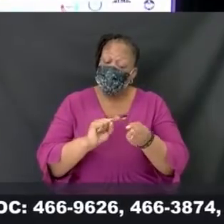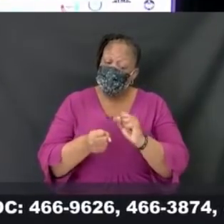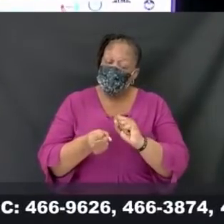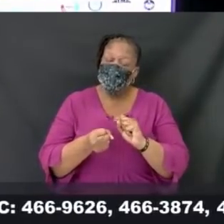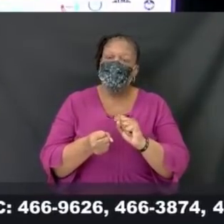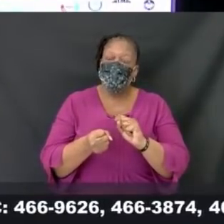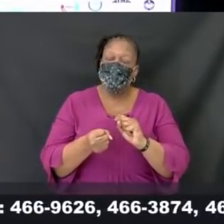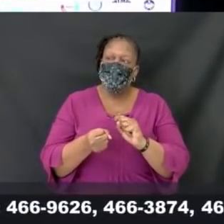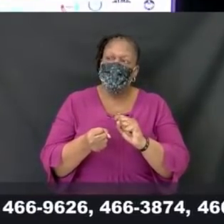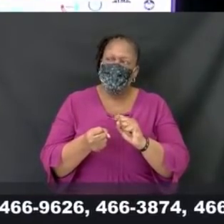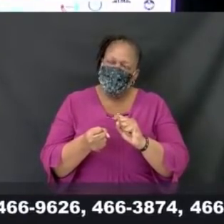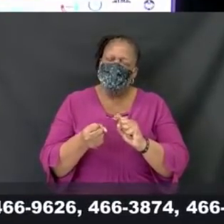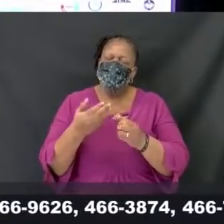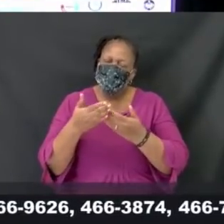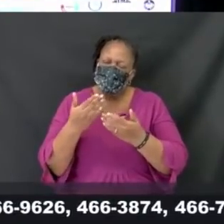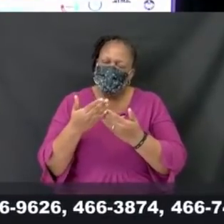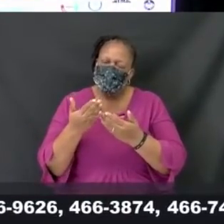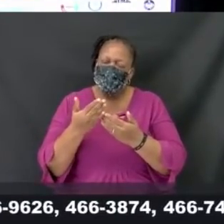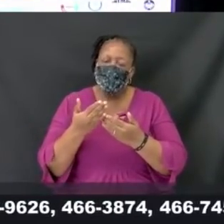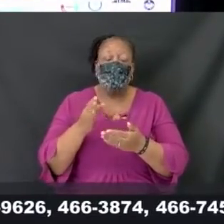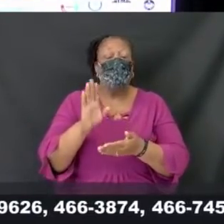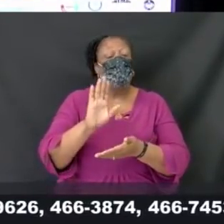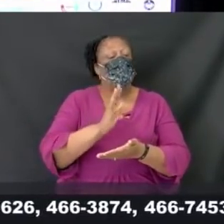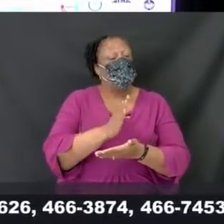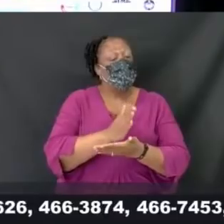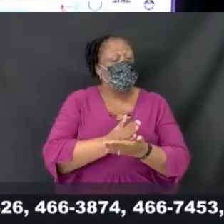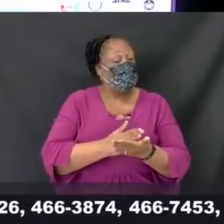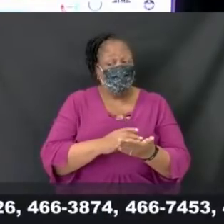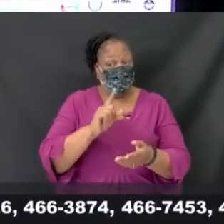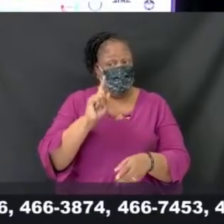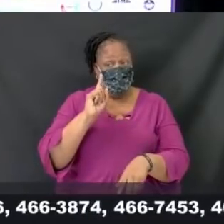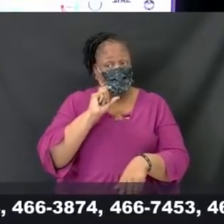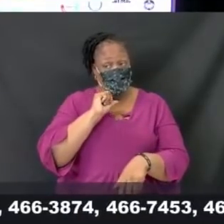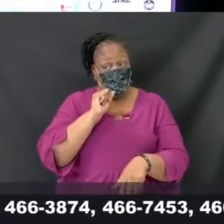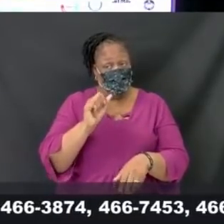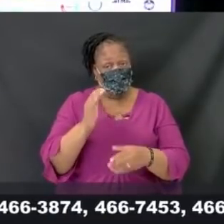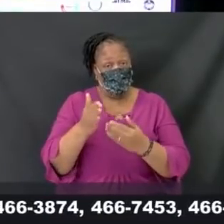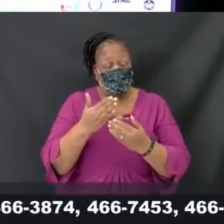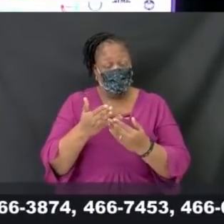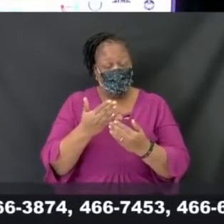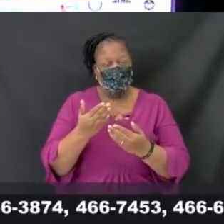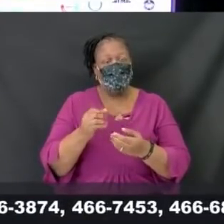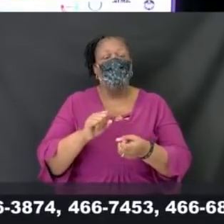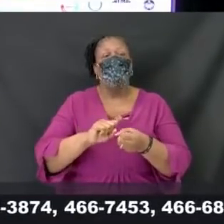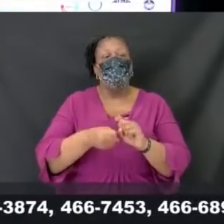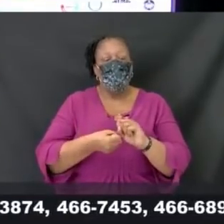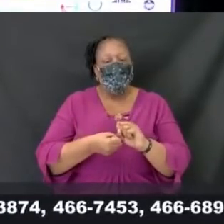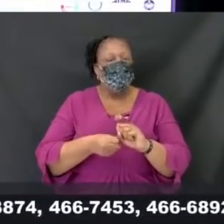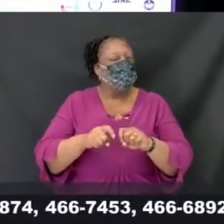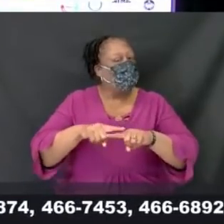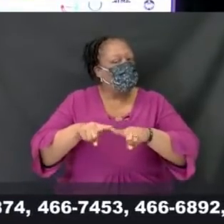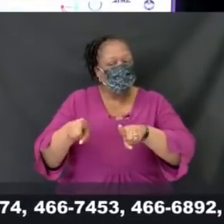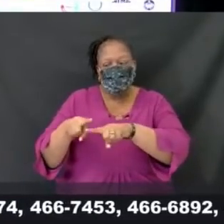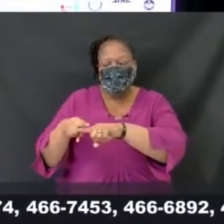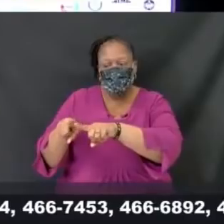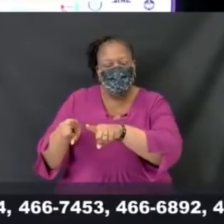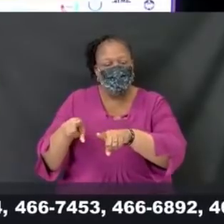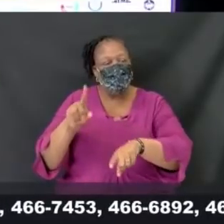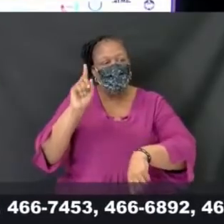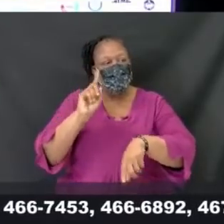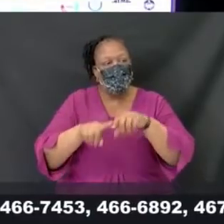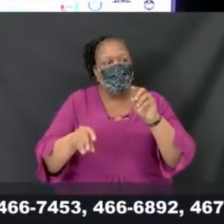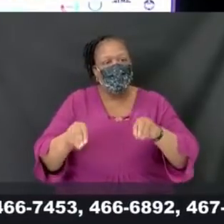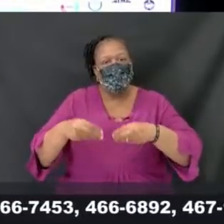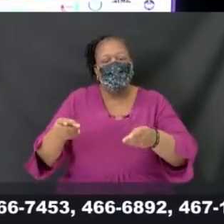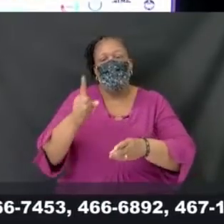riskier will require. So the risk associated with the sport will require different protocols. So there is no